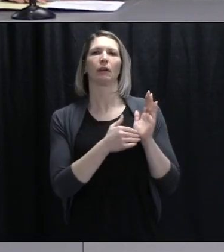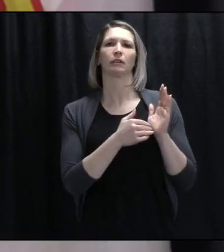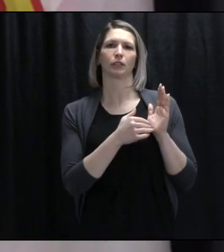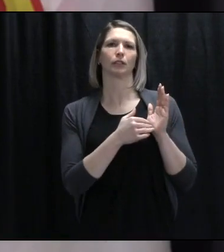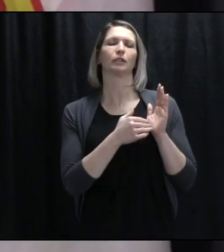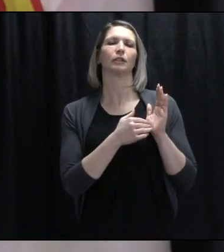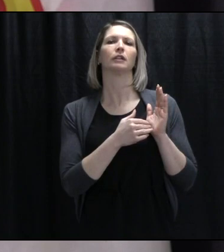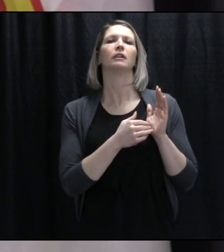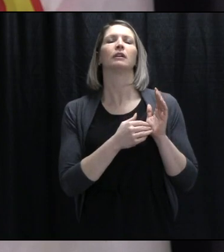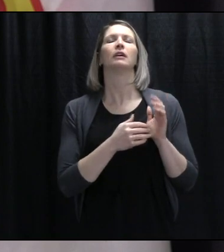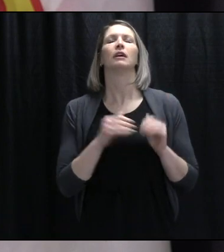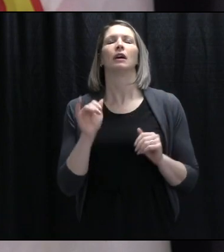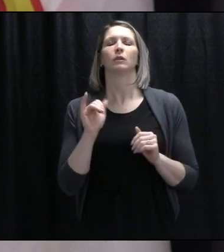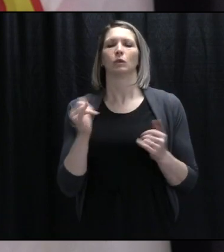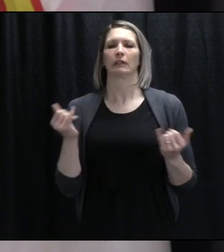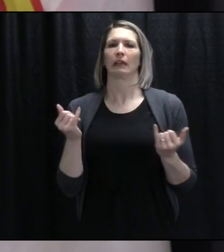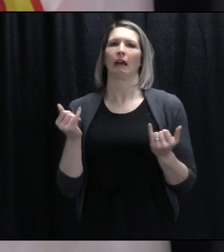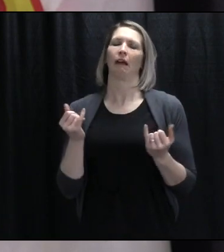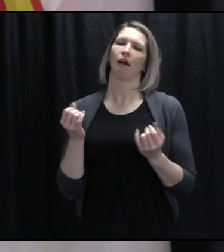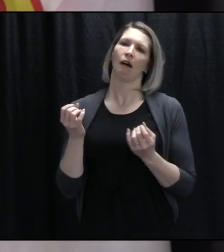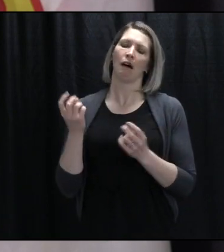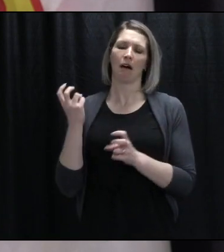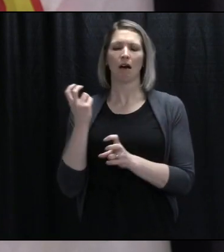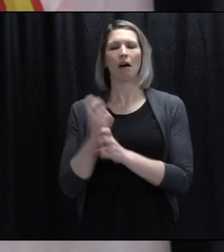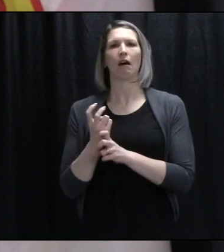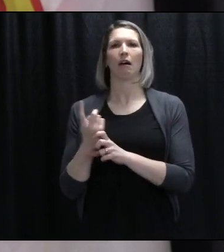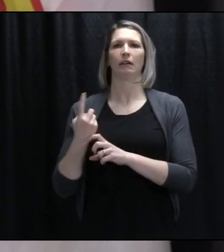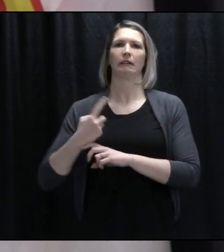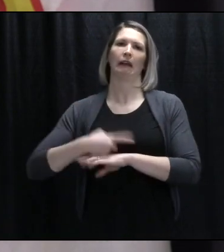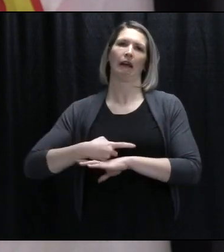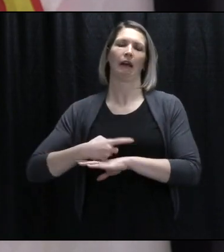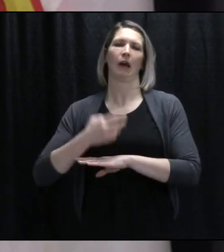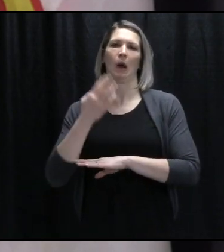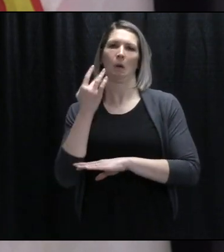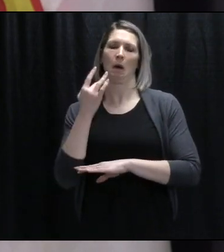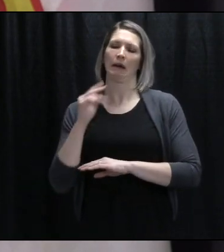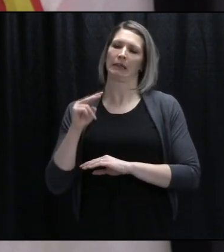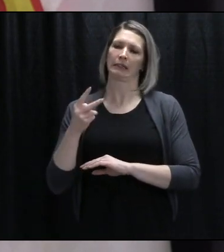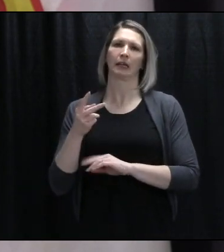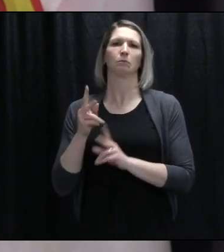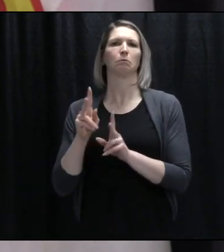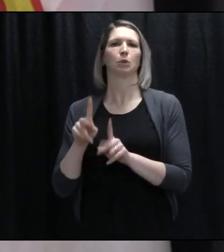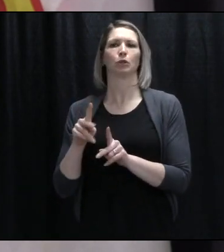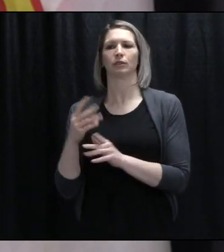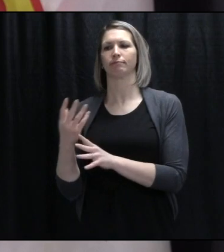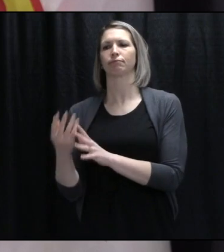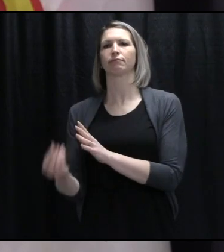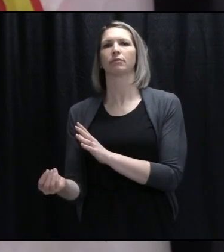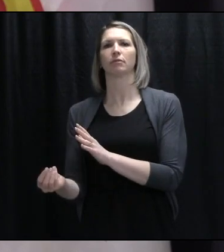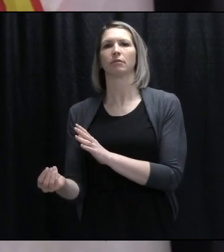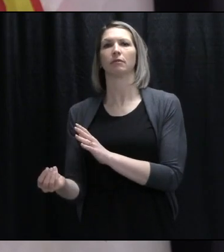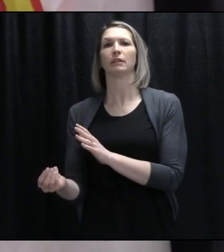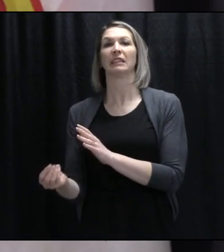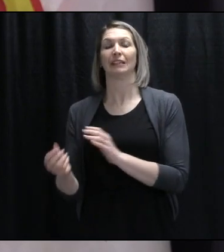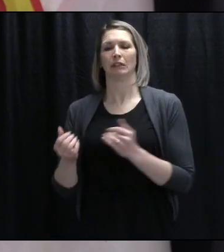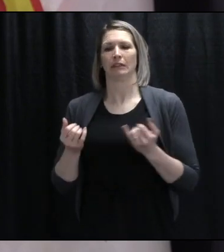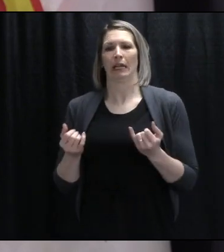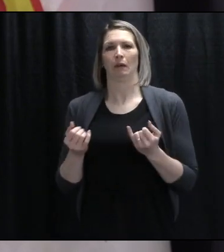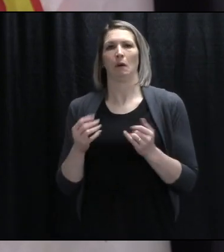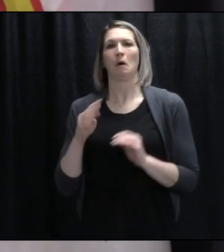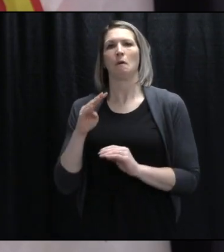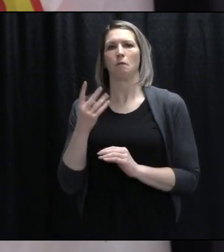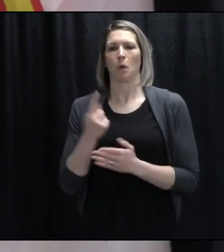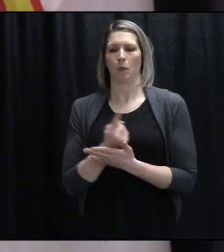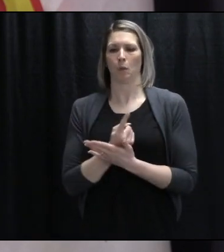am saddened to say this as we head into week 4 of our public health state of emergency with this extremely sad